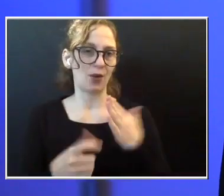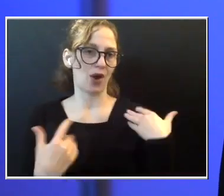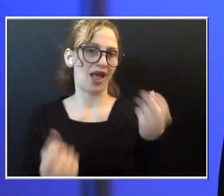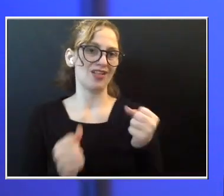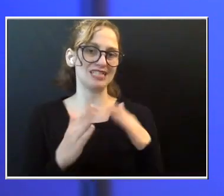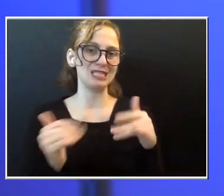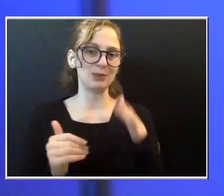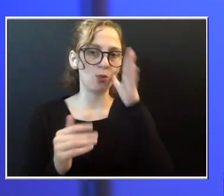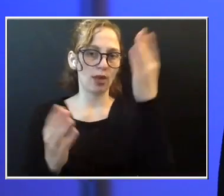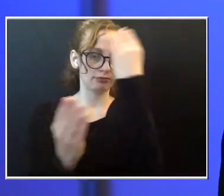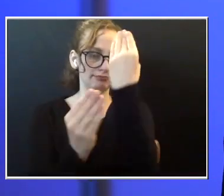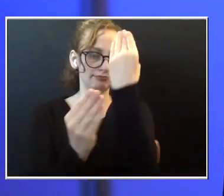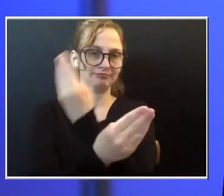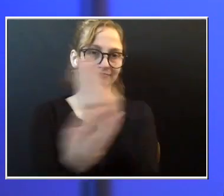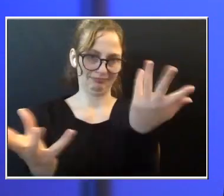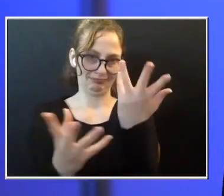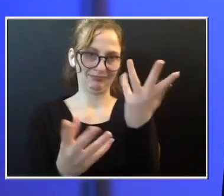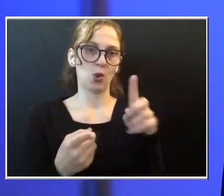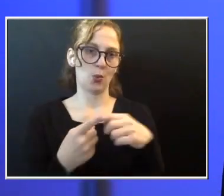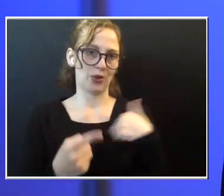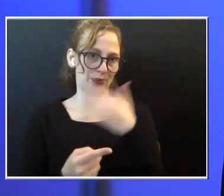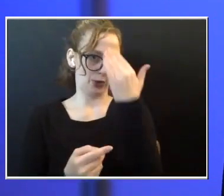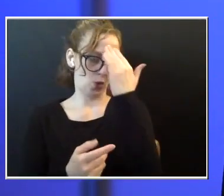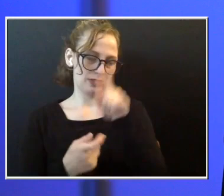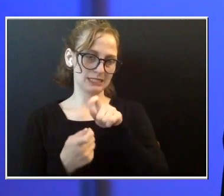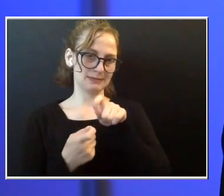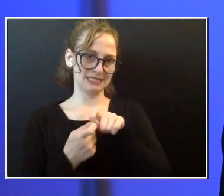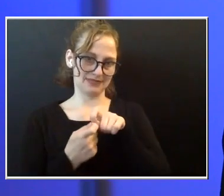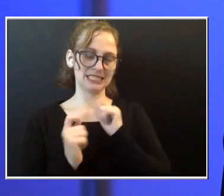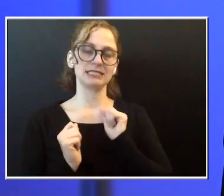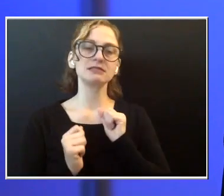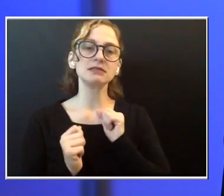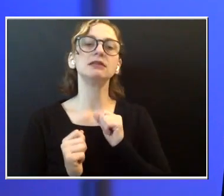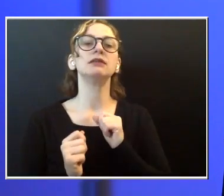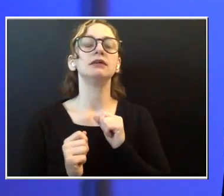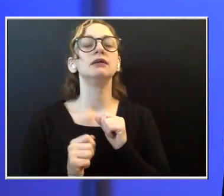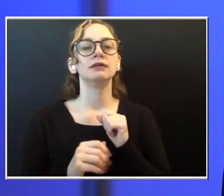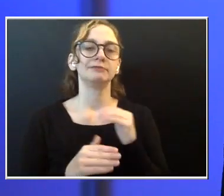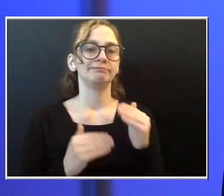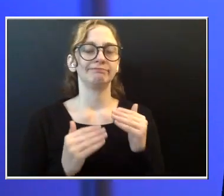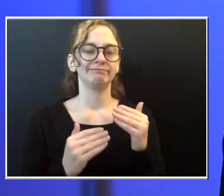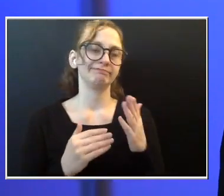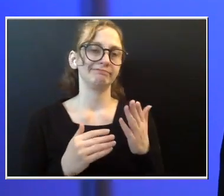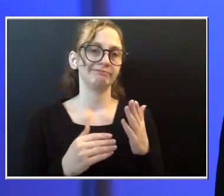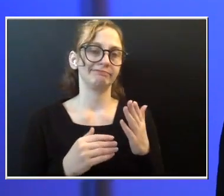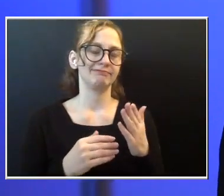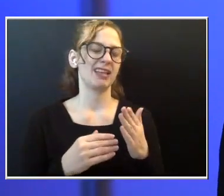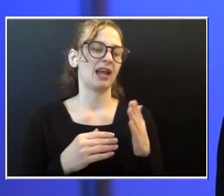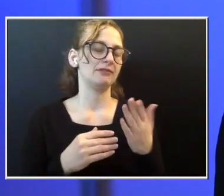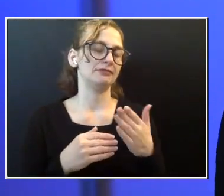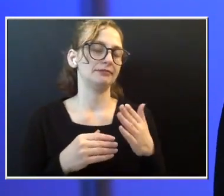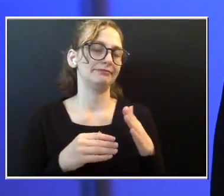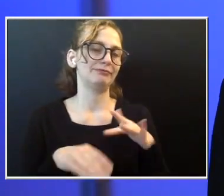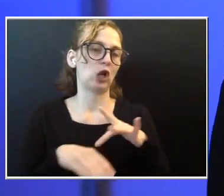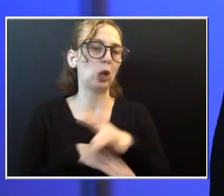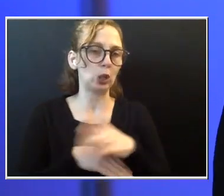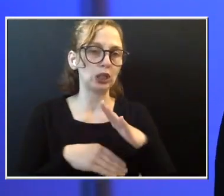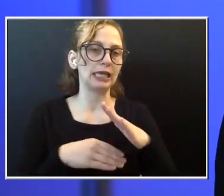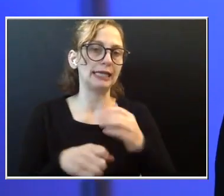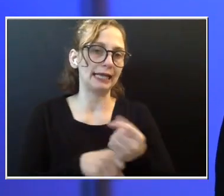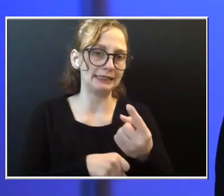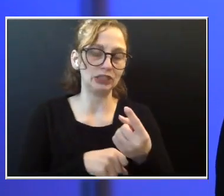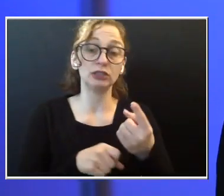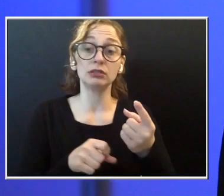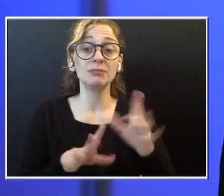very specifically as we progress over the beginning of the next calendar year. But I think it's important to know that anyone